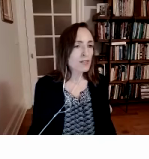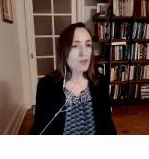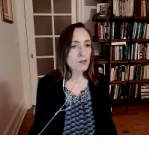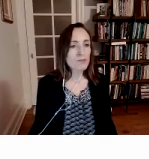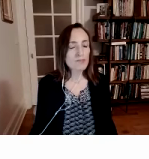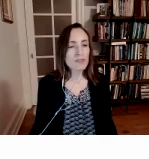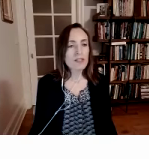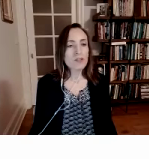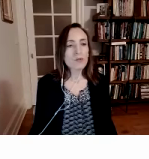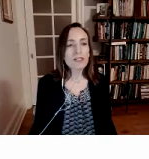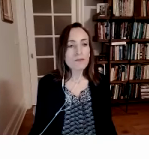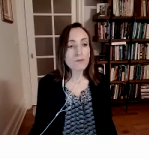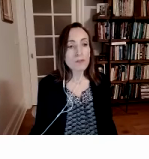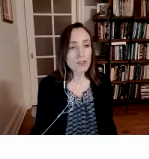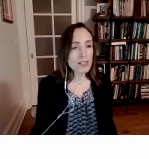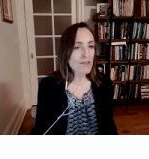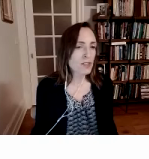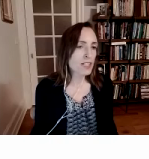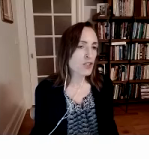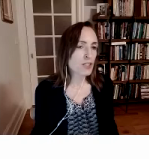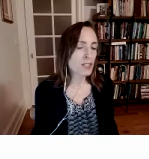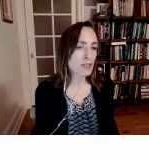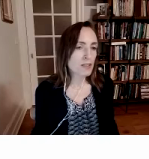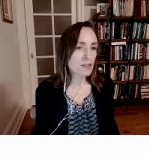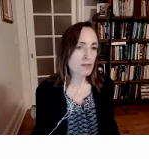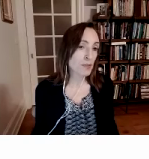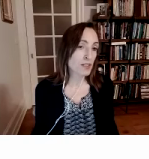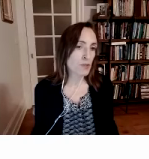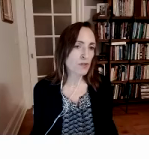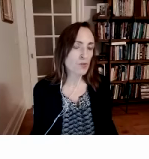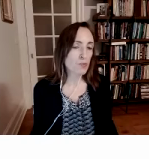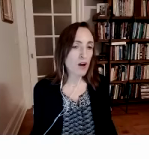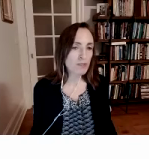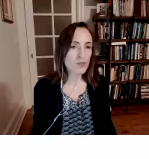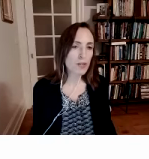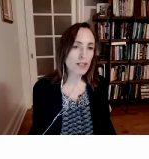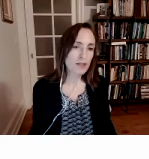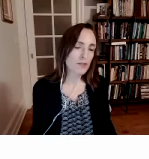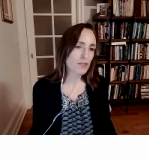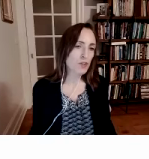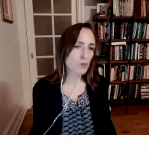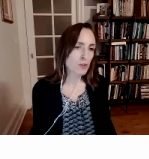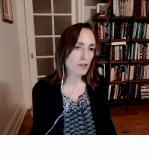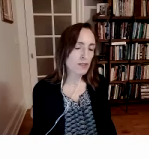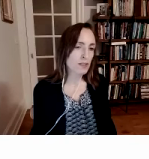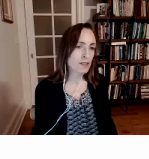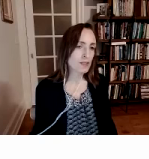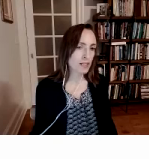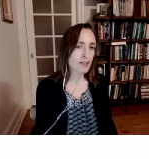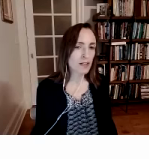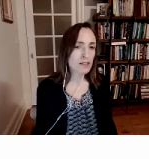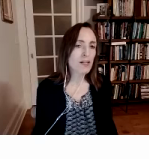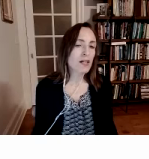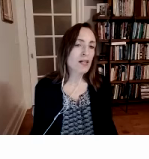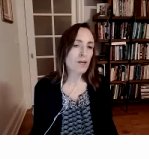Okay, so we were looking at variation in the participants' prominence ratings of each word in the